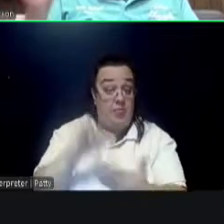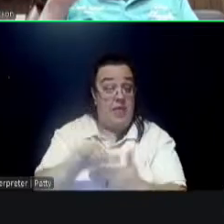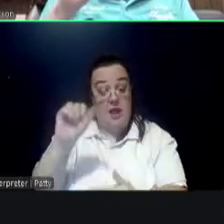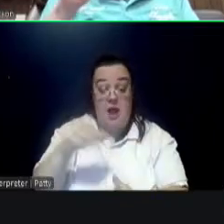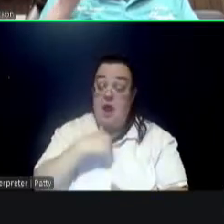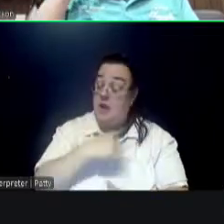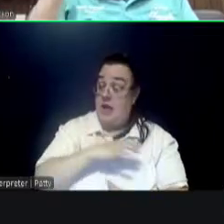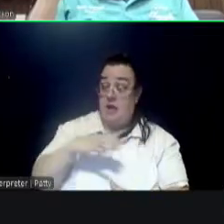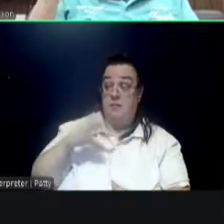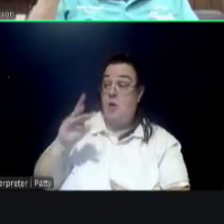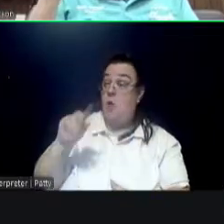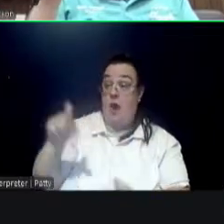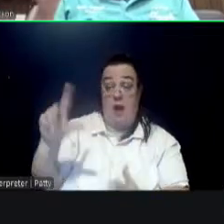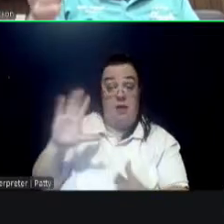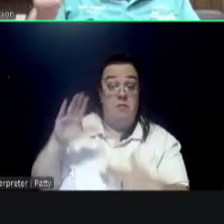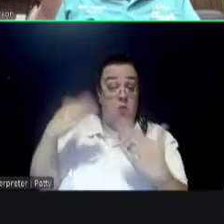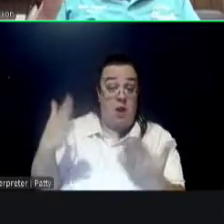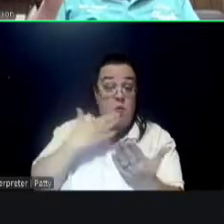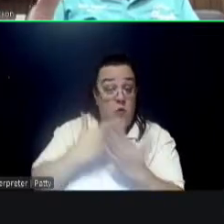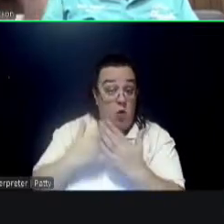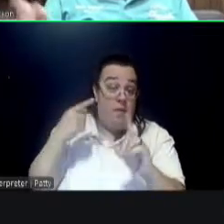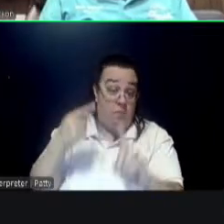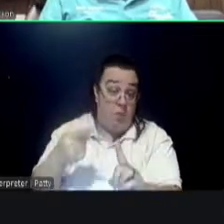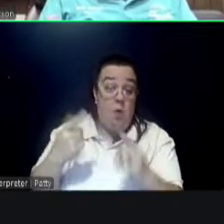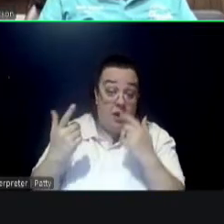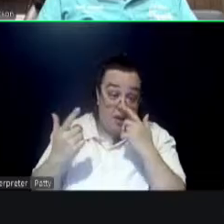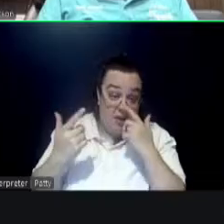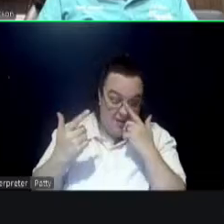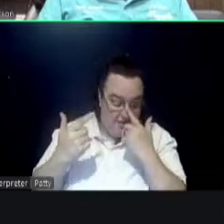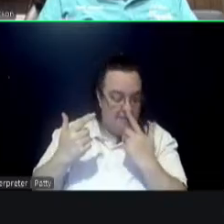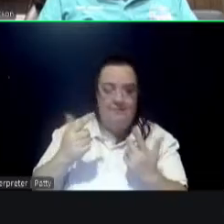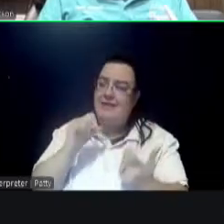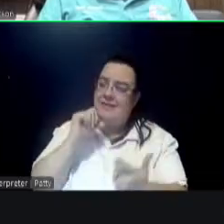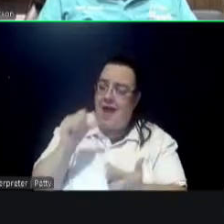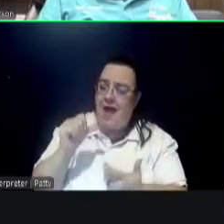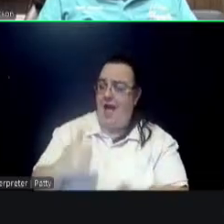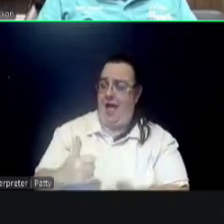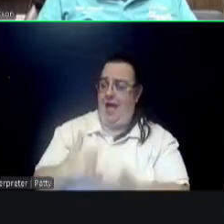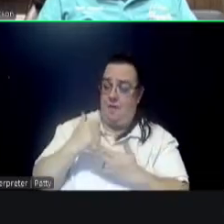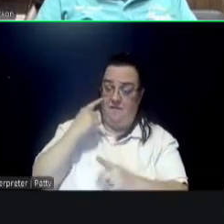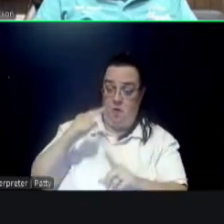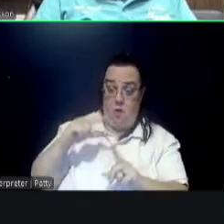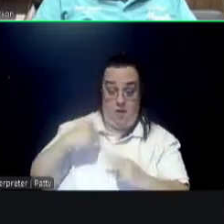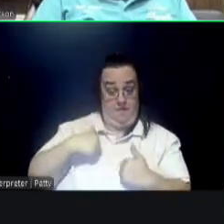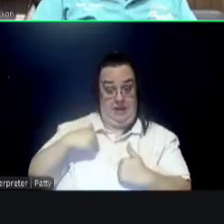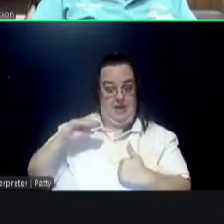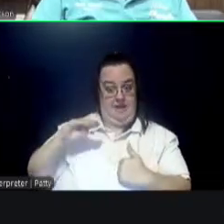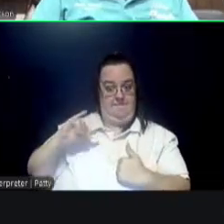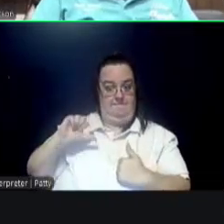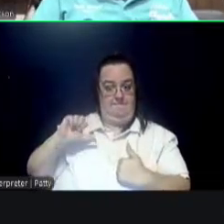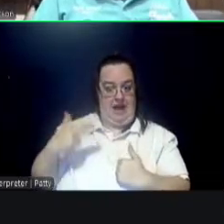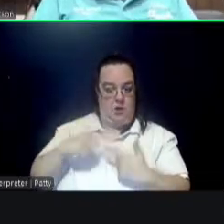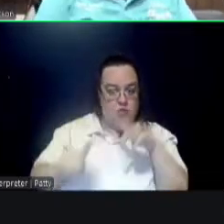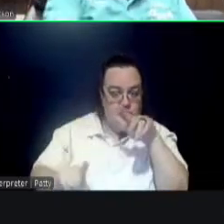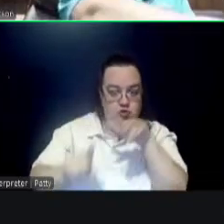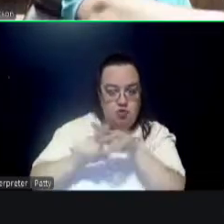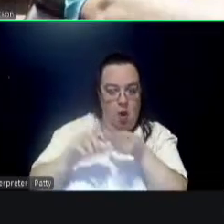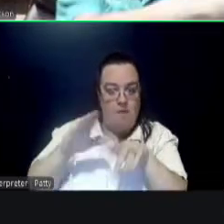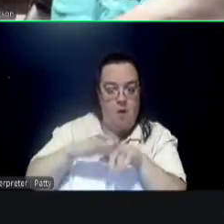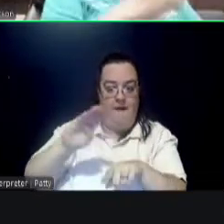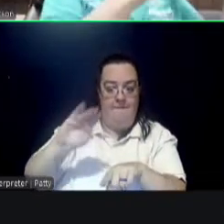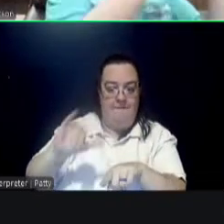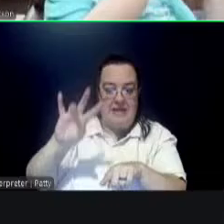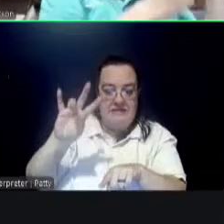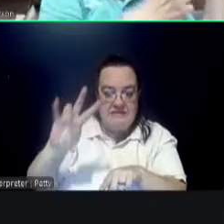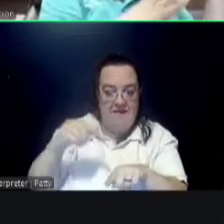Councilmember Wade raised a really good point that I would make, and that is it's not helpful for Micah to show up on May 7th with a